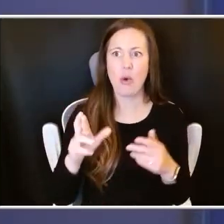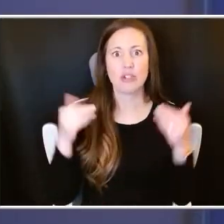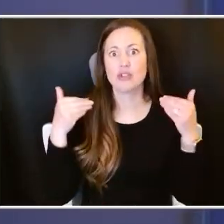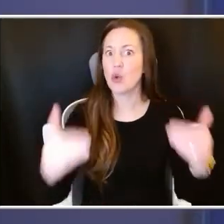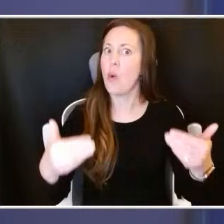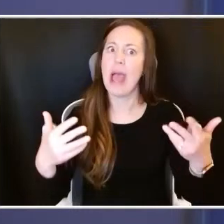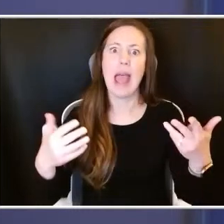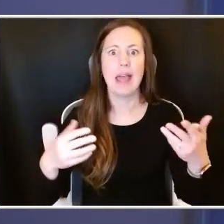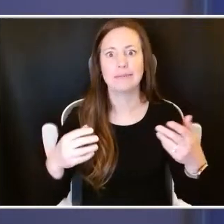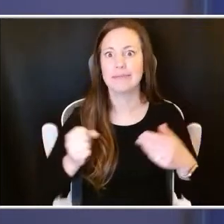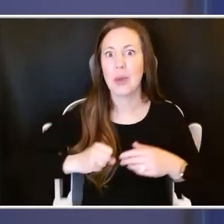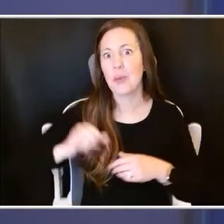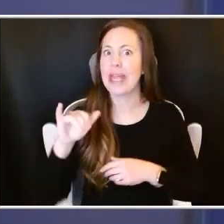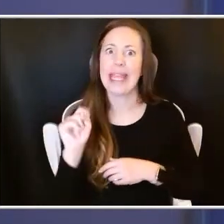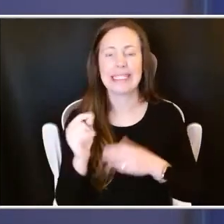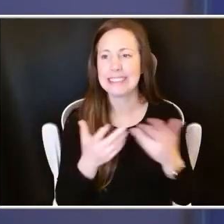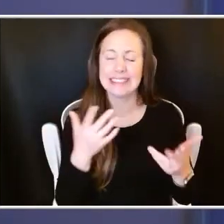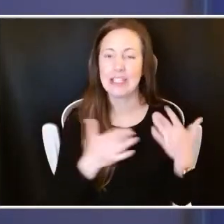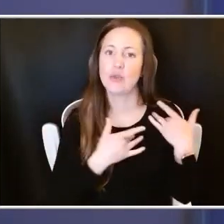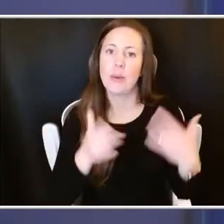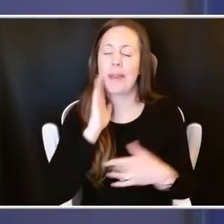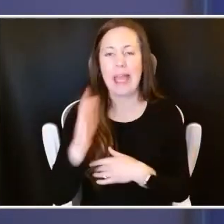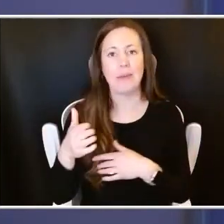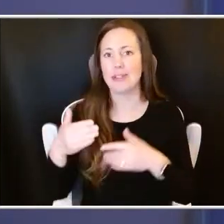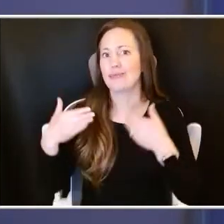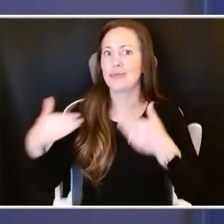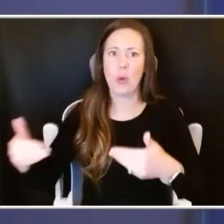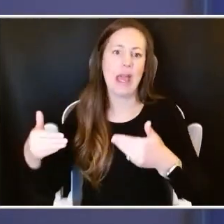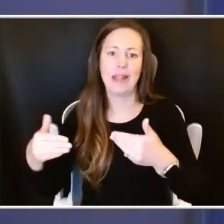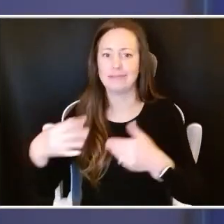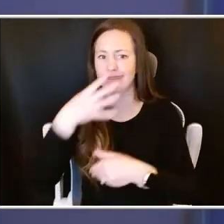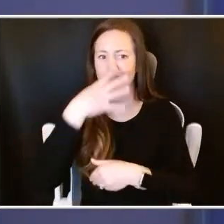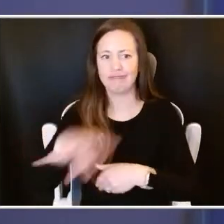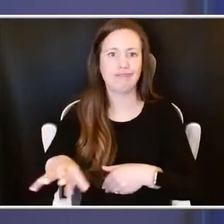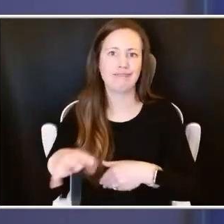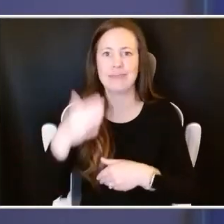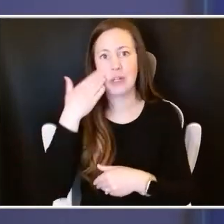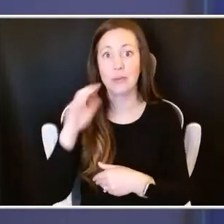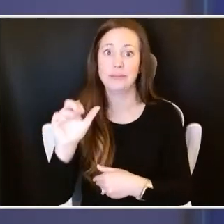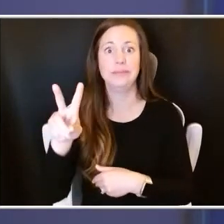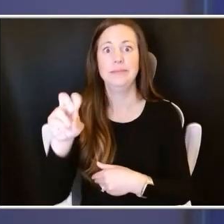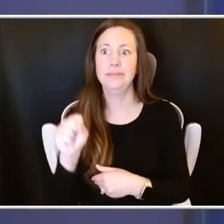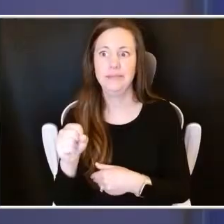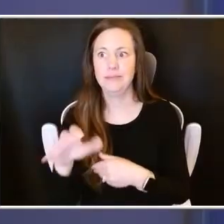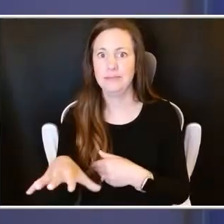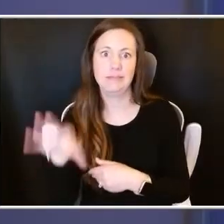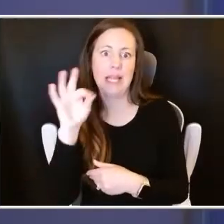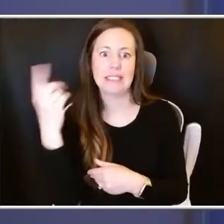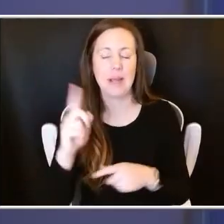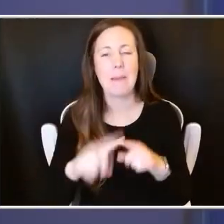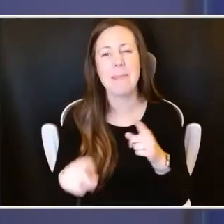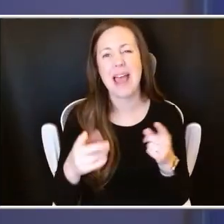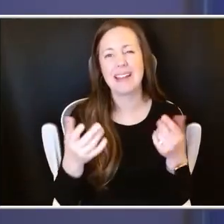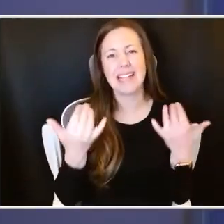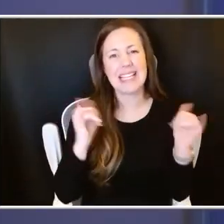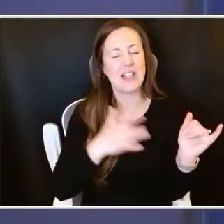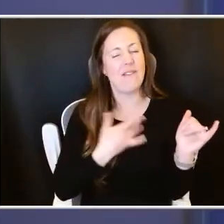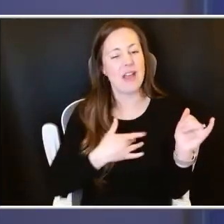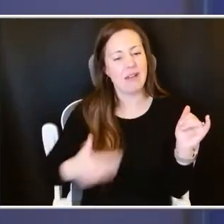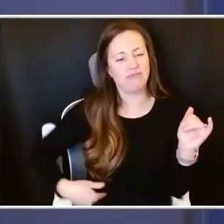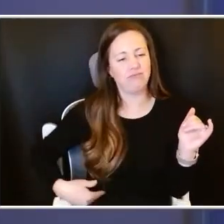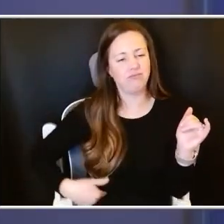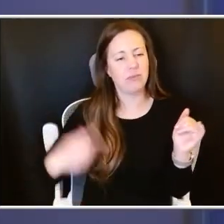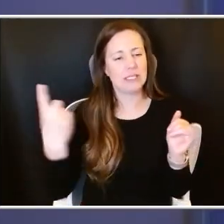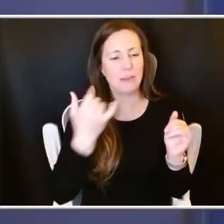I would have just went with it, looked for a CVS, grabbed something, but there was kind of a nagging feeling. And I'd also